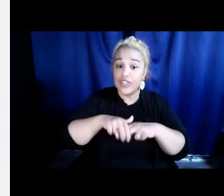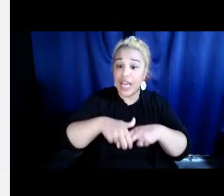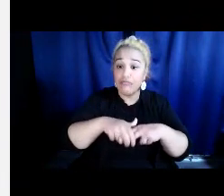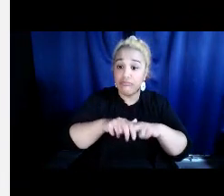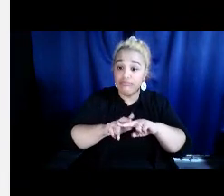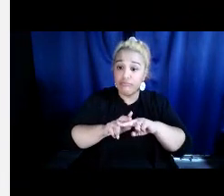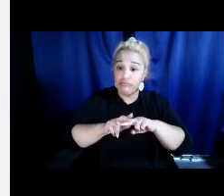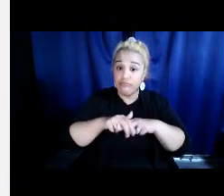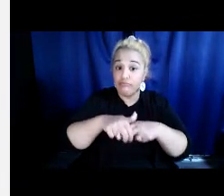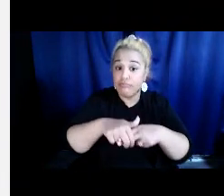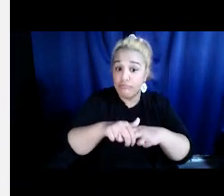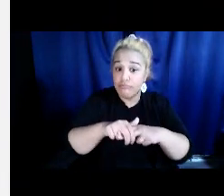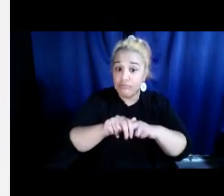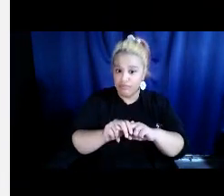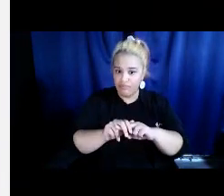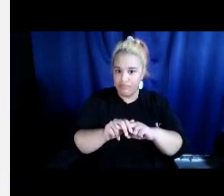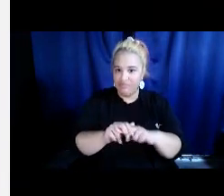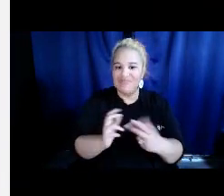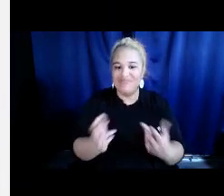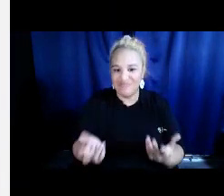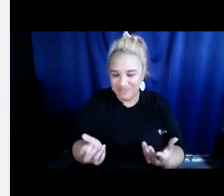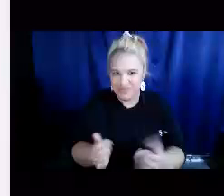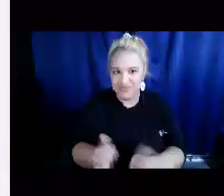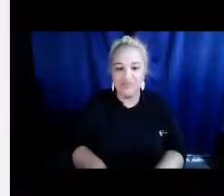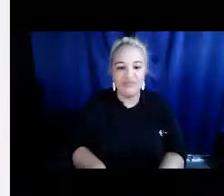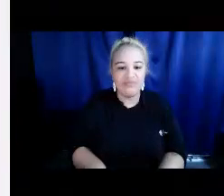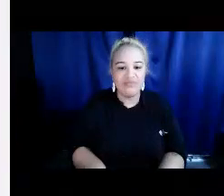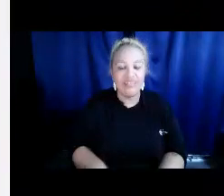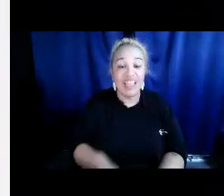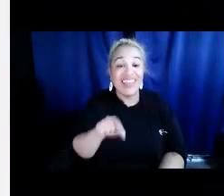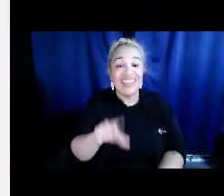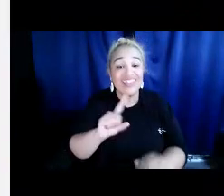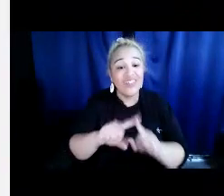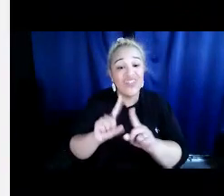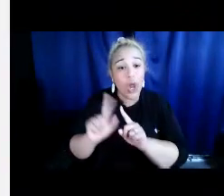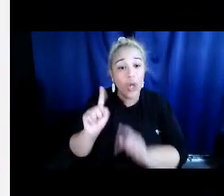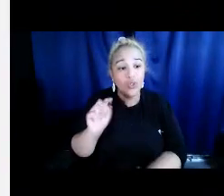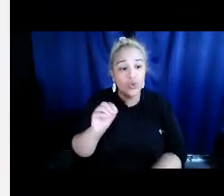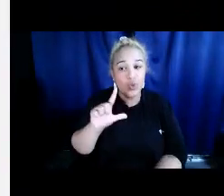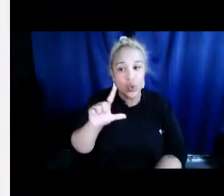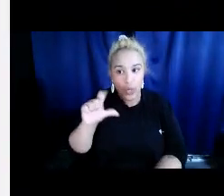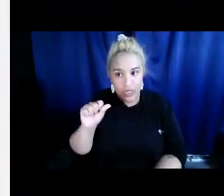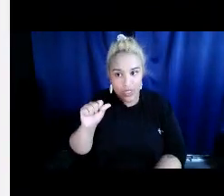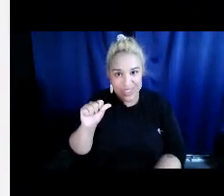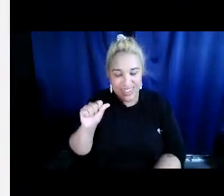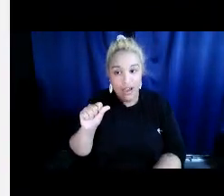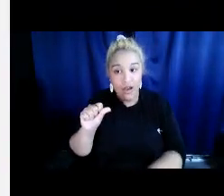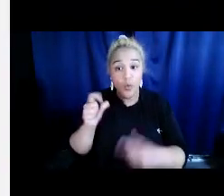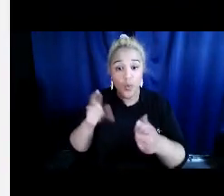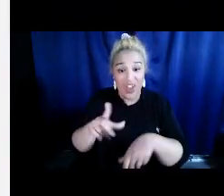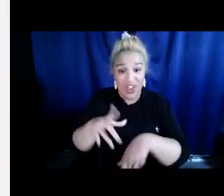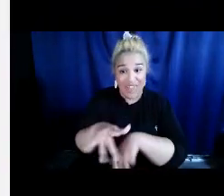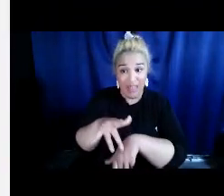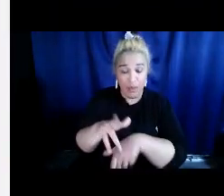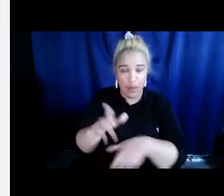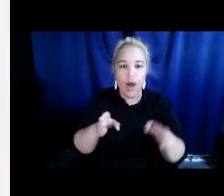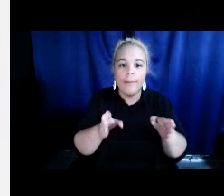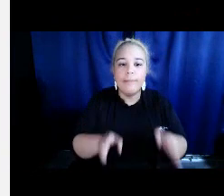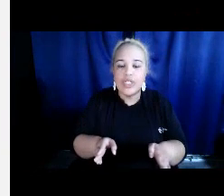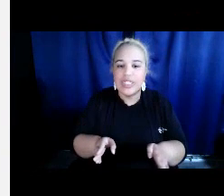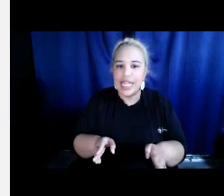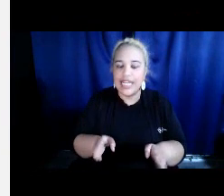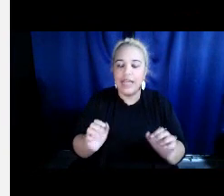Sensory tools enable individuals to increase or decrease their sensory input, helping them manage their sensory needs. These tools